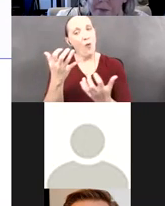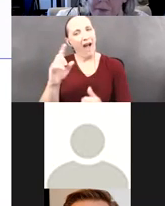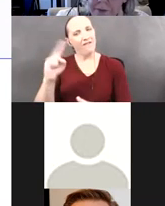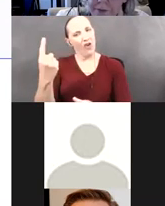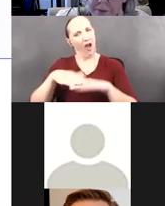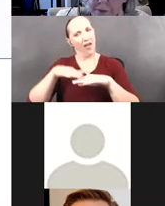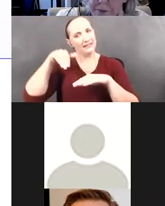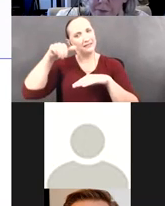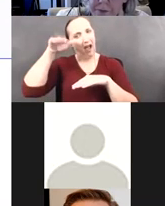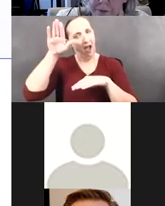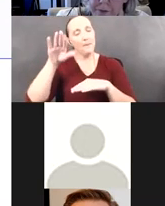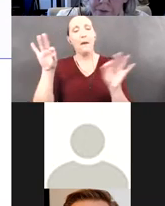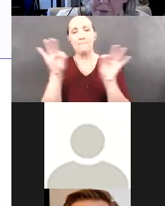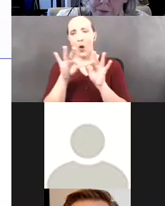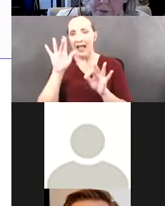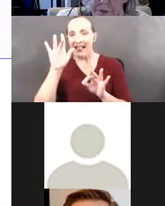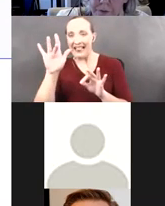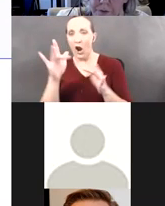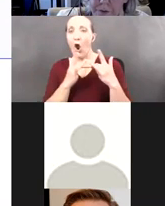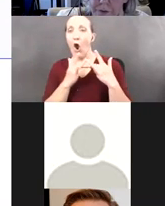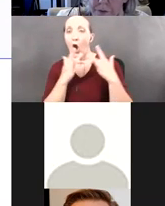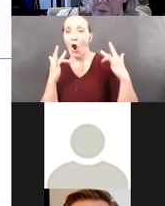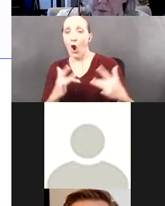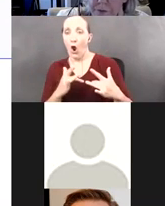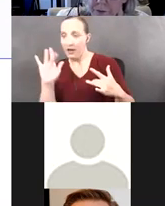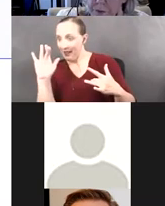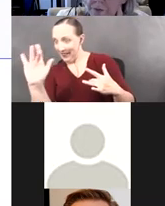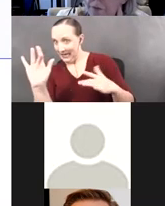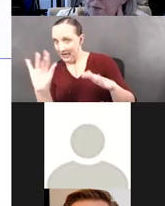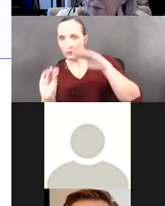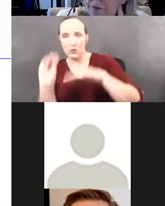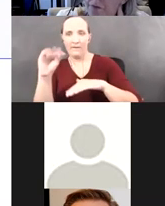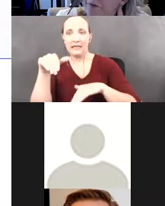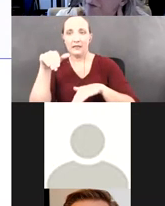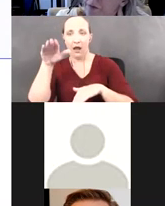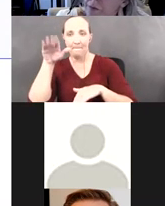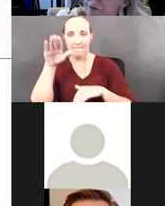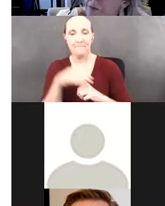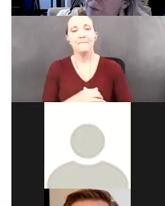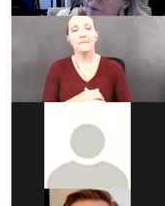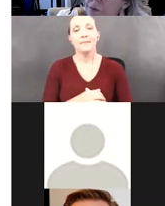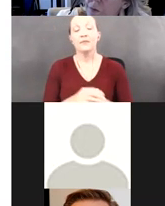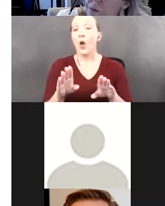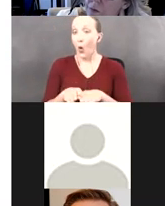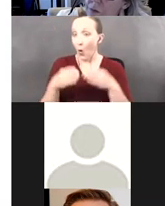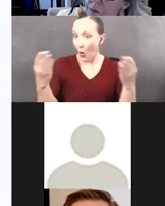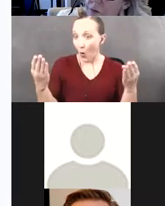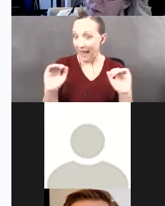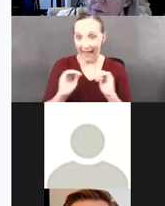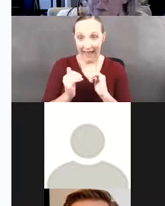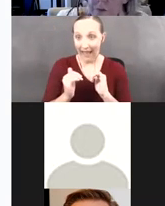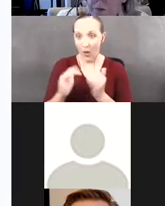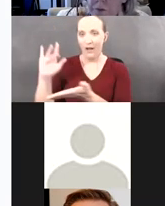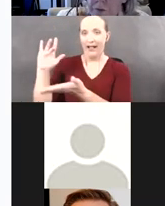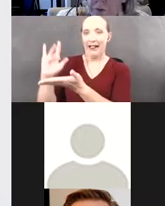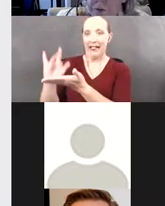aparezca please en la click on the primera heart in the parte, top por right-hand favor haga corner. clic en el corazón To en la open the esquina app, derecha de arriba. click on it.